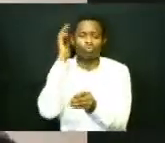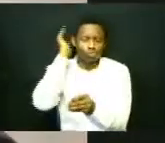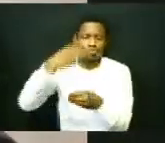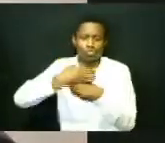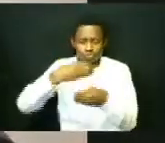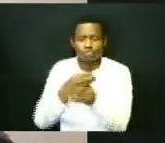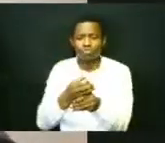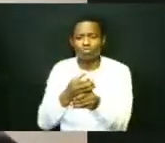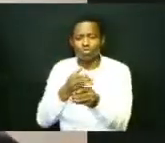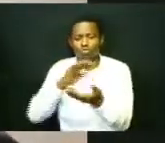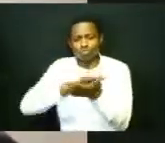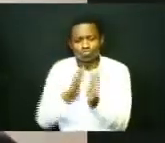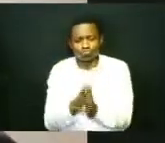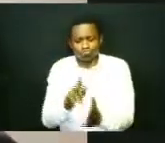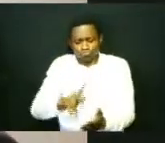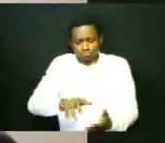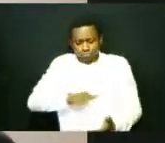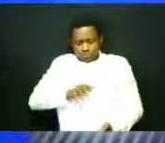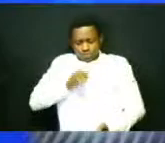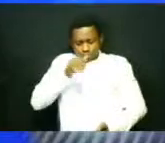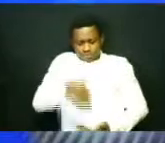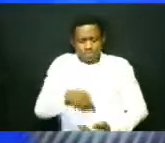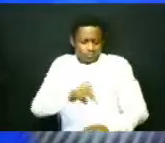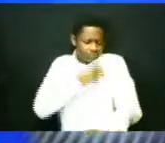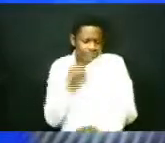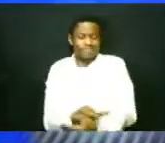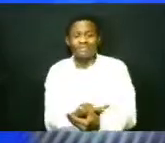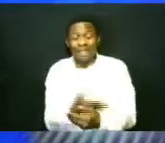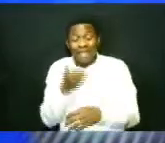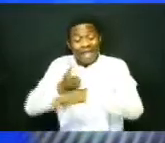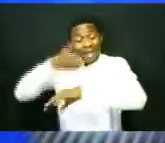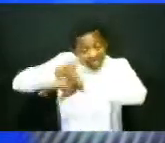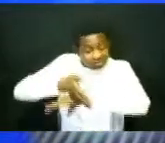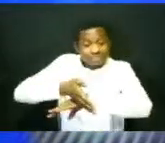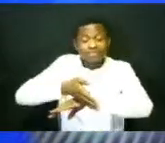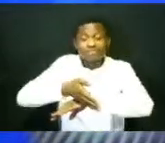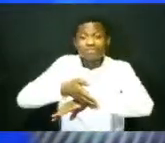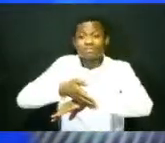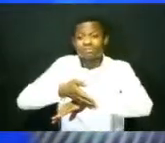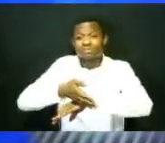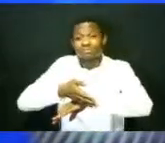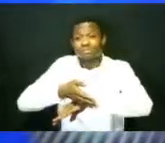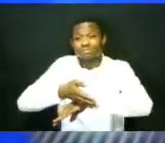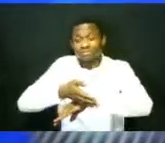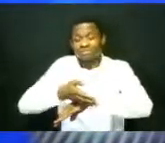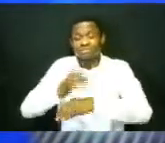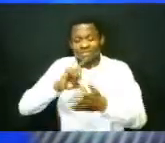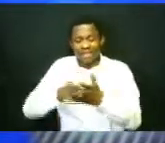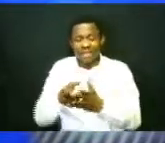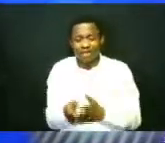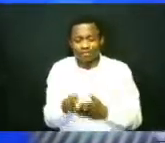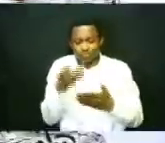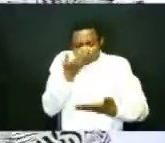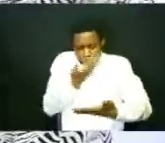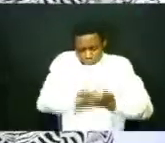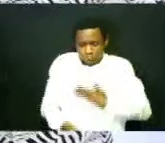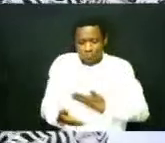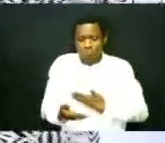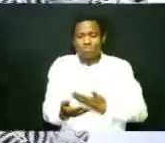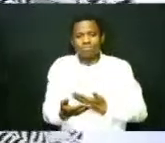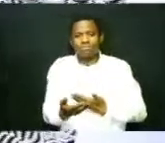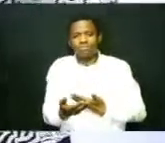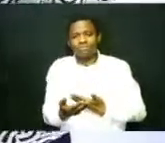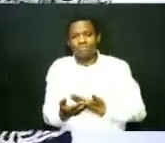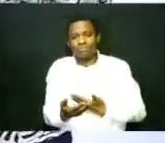will conceive. Amen. Now after conception, amen, there is production.